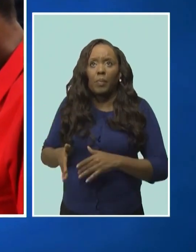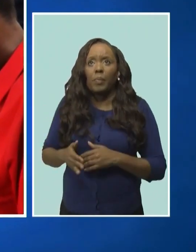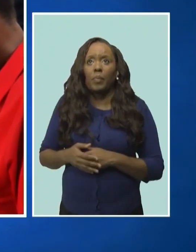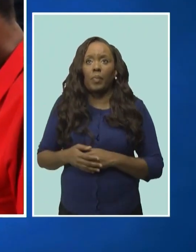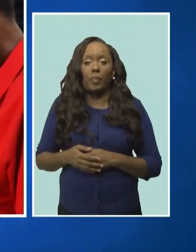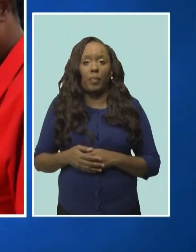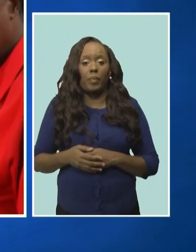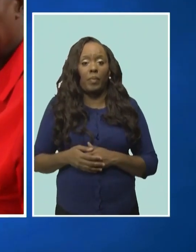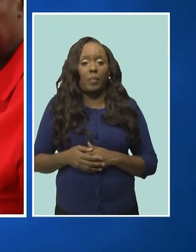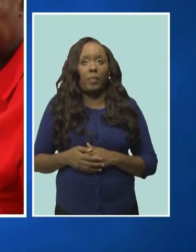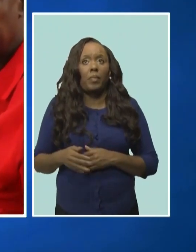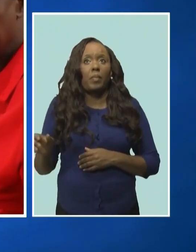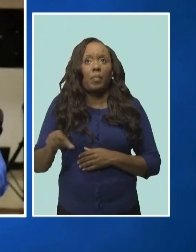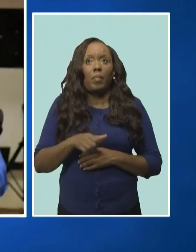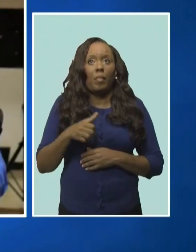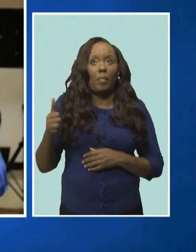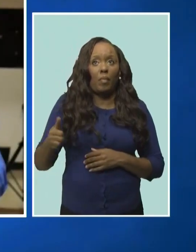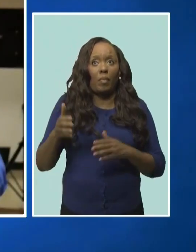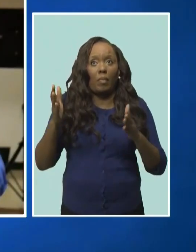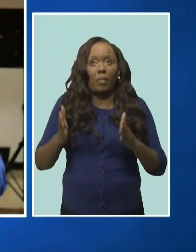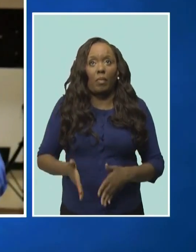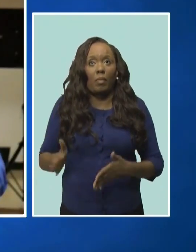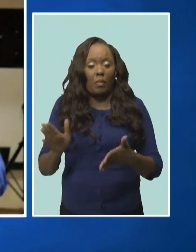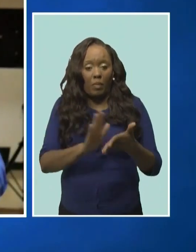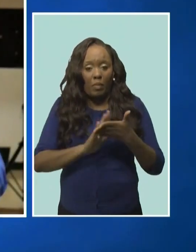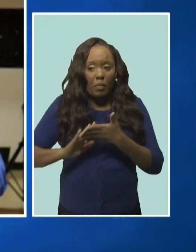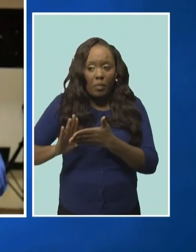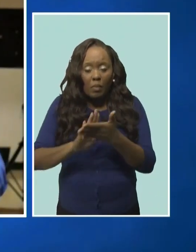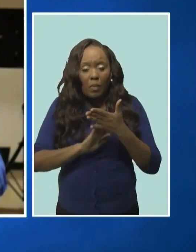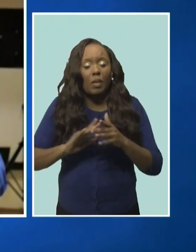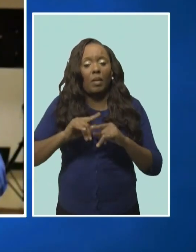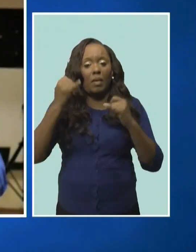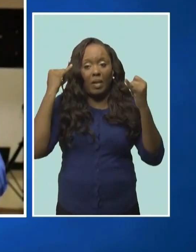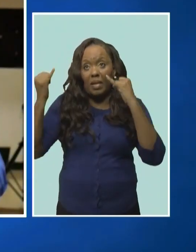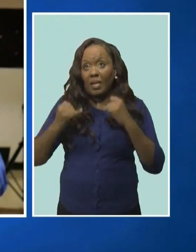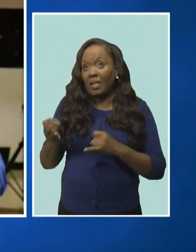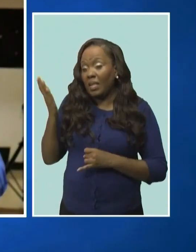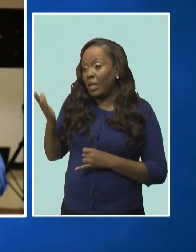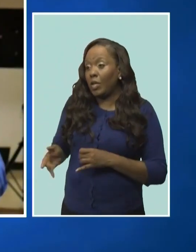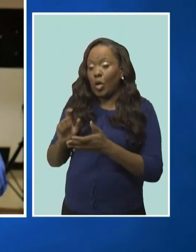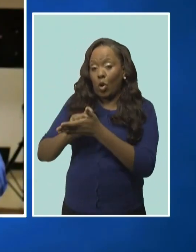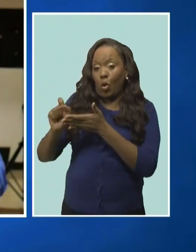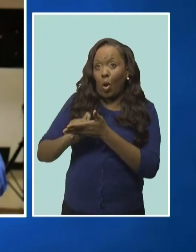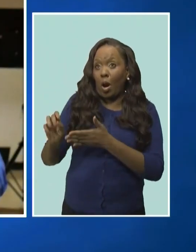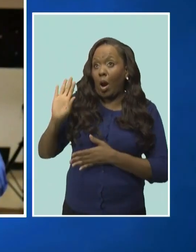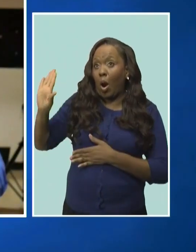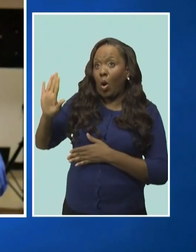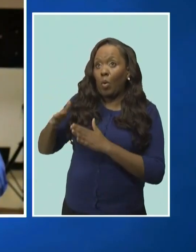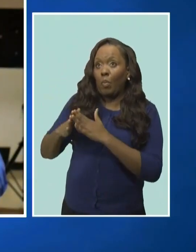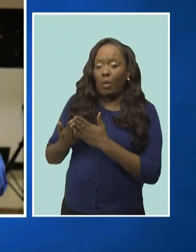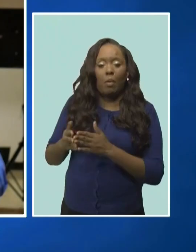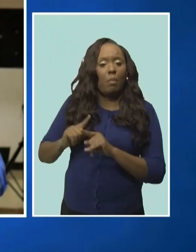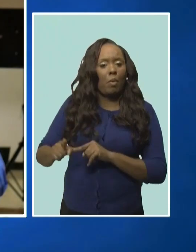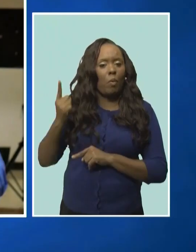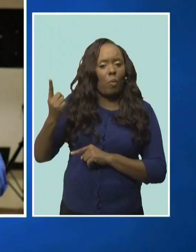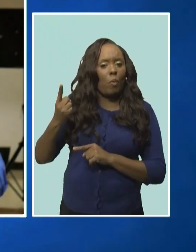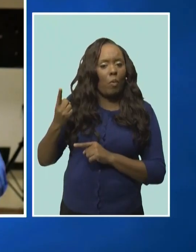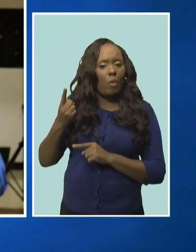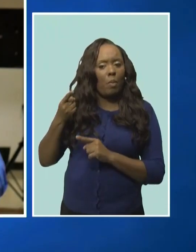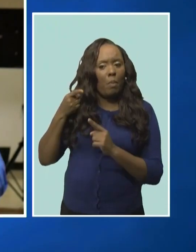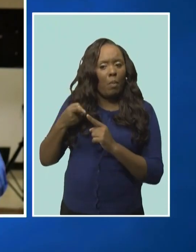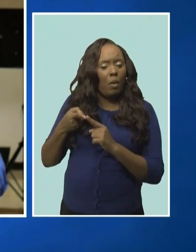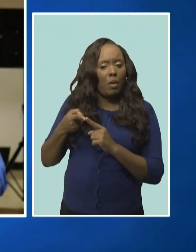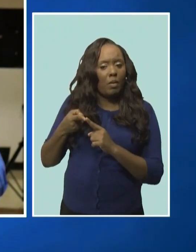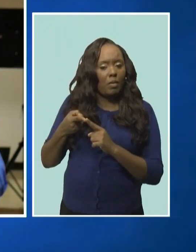own 600-page reform book, has praised the global initiatives proposed by the ministry, but she believes one point has been missed.